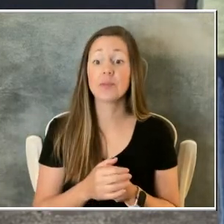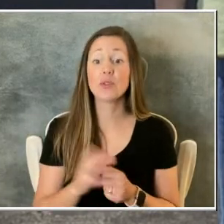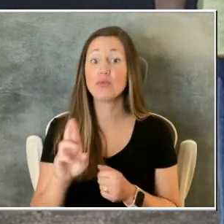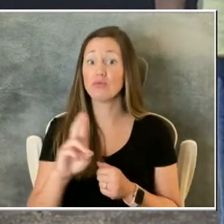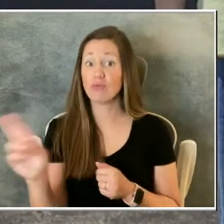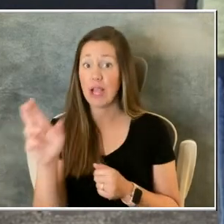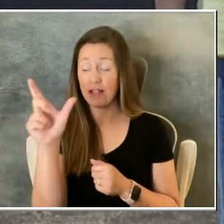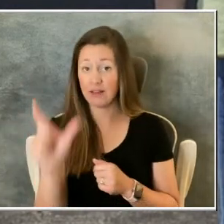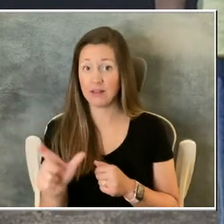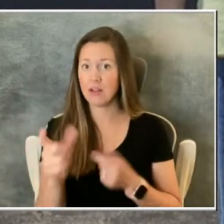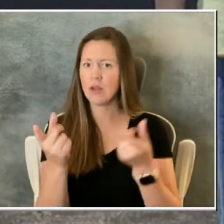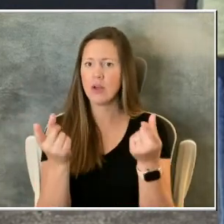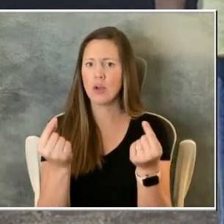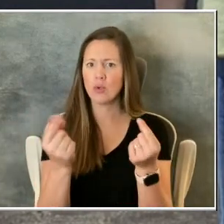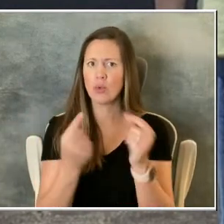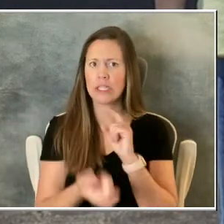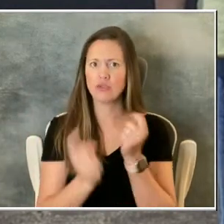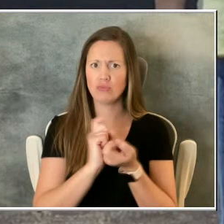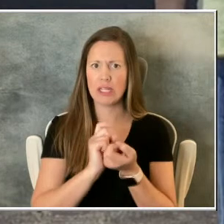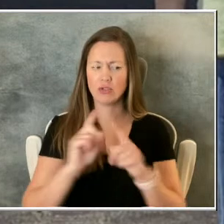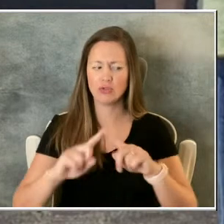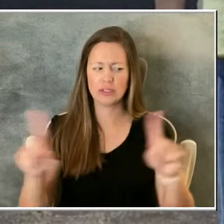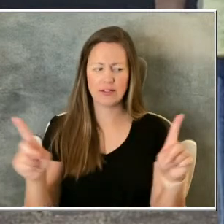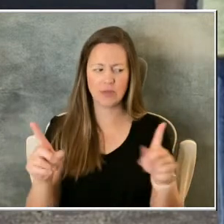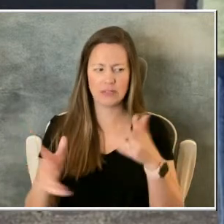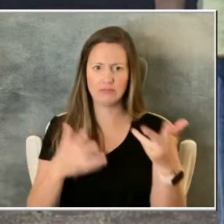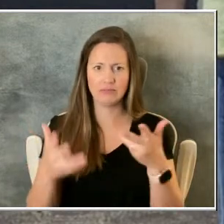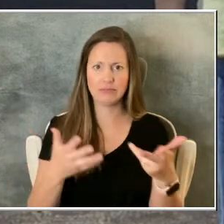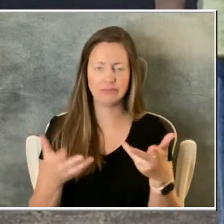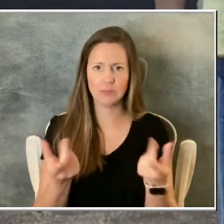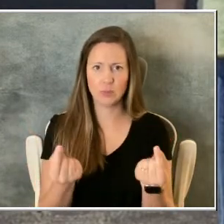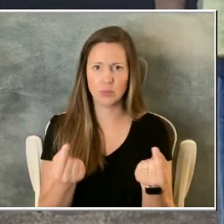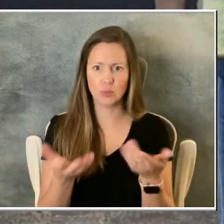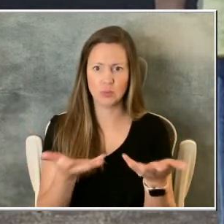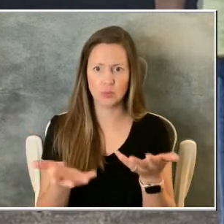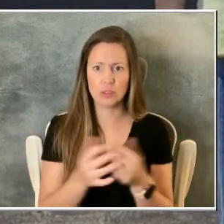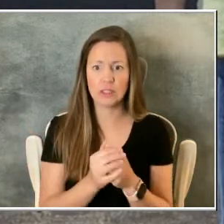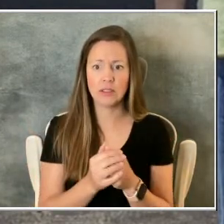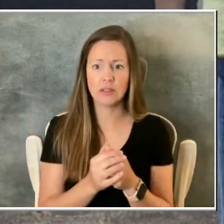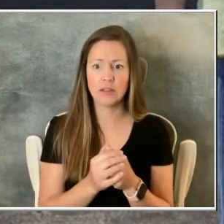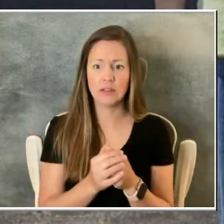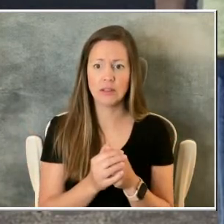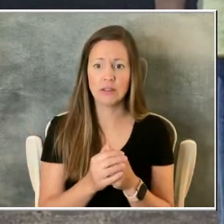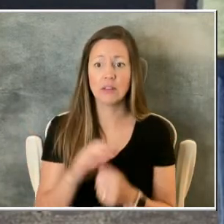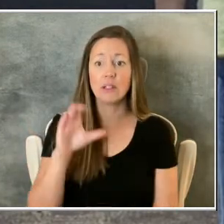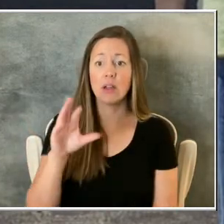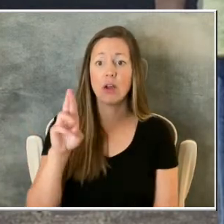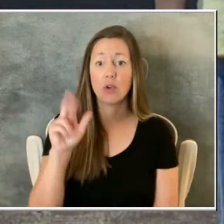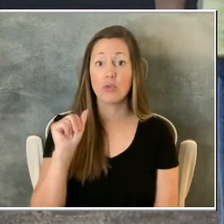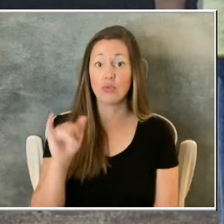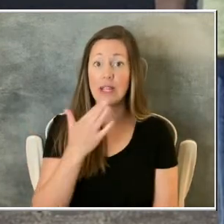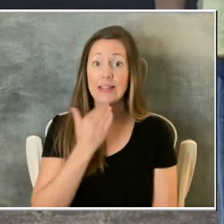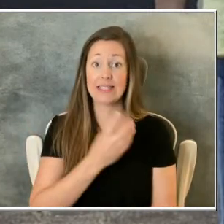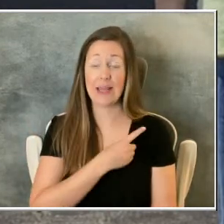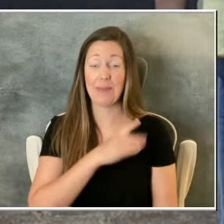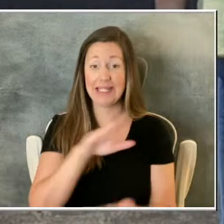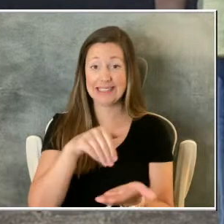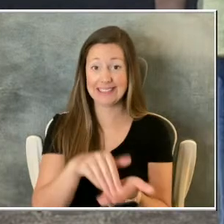been doing from left to right to get there? I got into the Cray Diabetes Center because what they did,